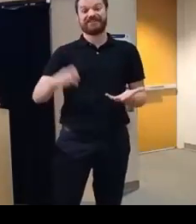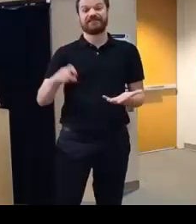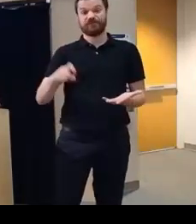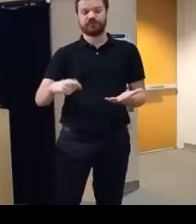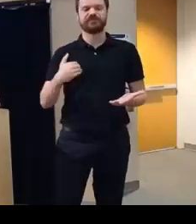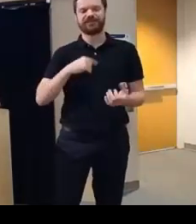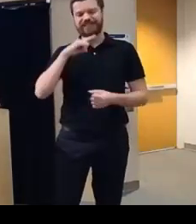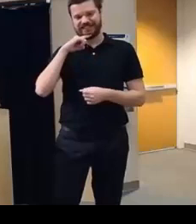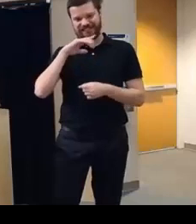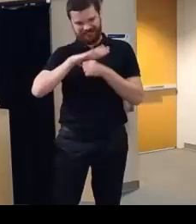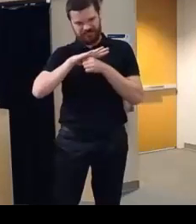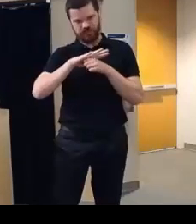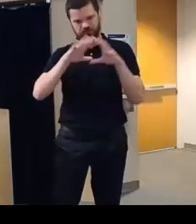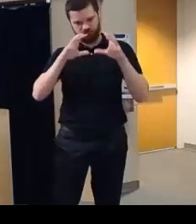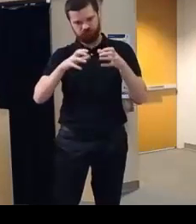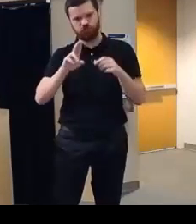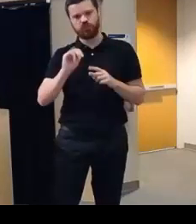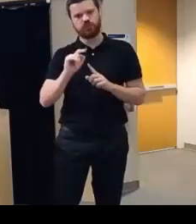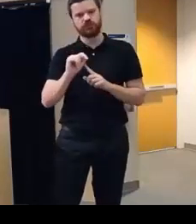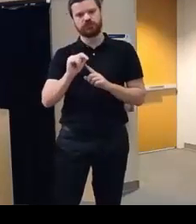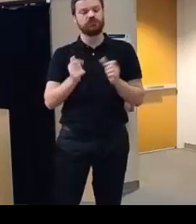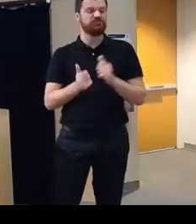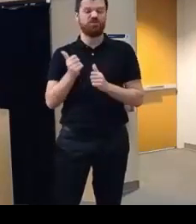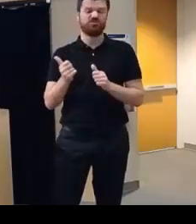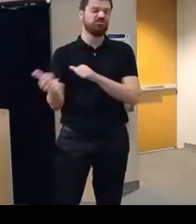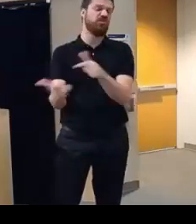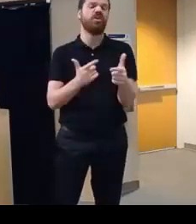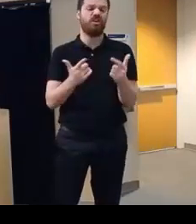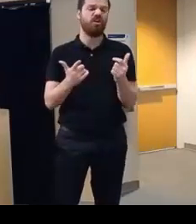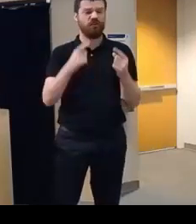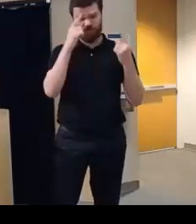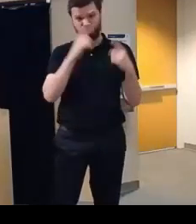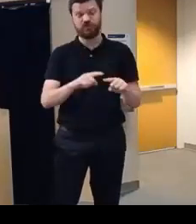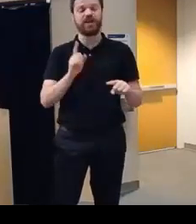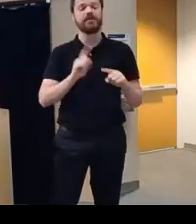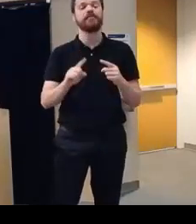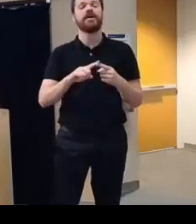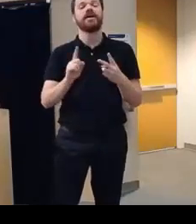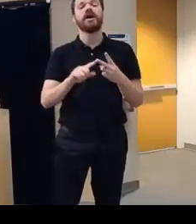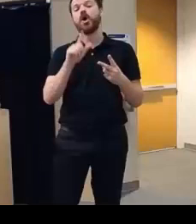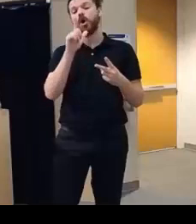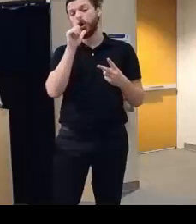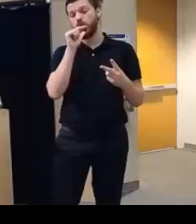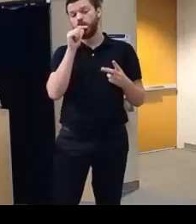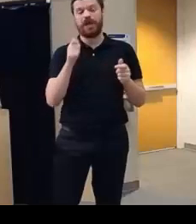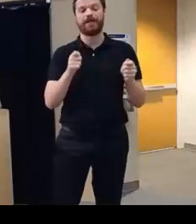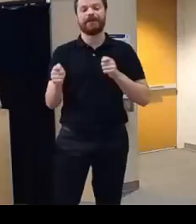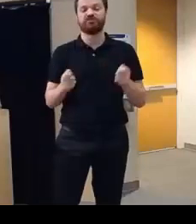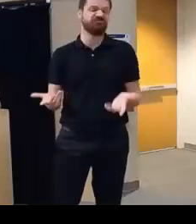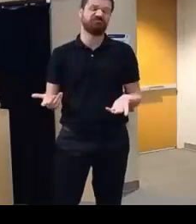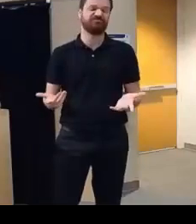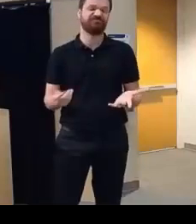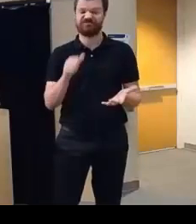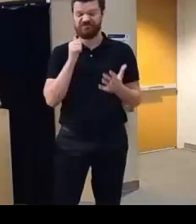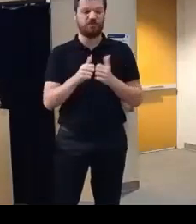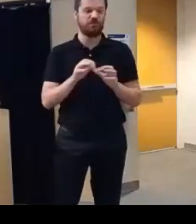have a dedicated unit. Most people agreed on that. What they thought was less important was who was administrating it. So it doesn't matter